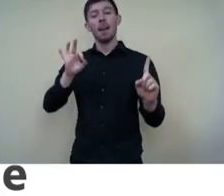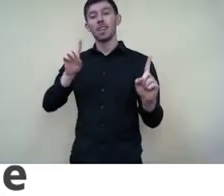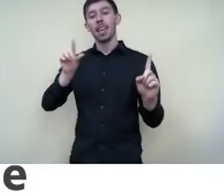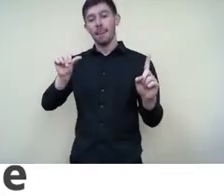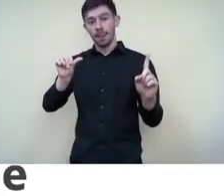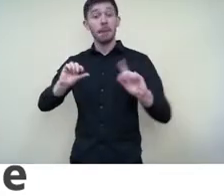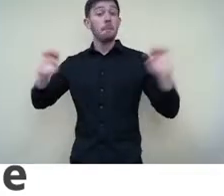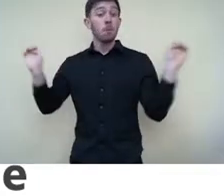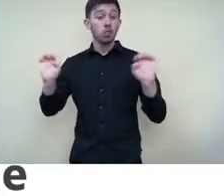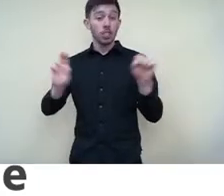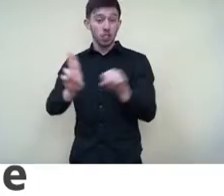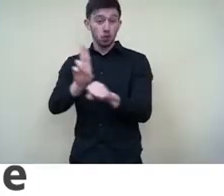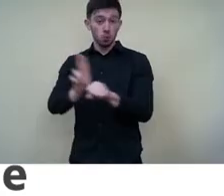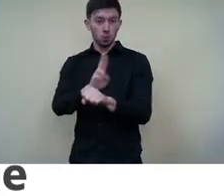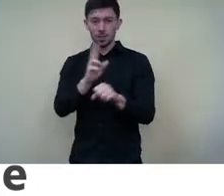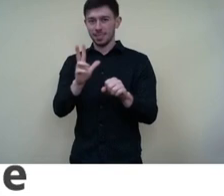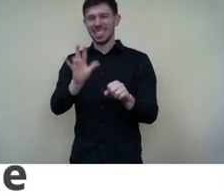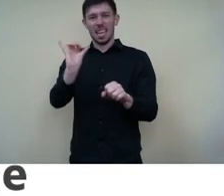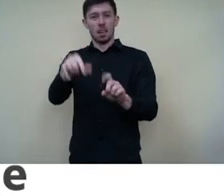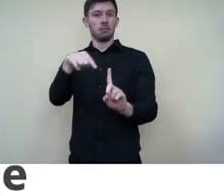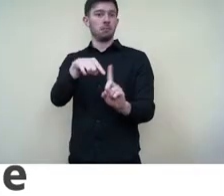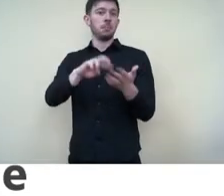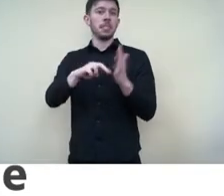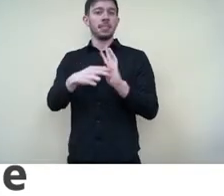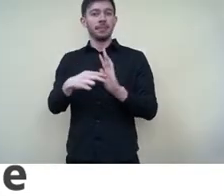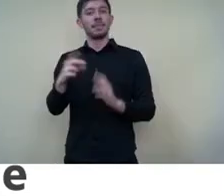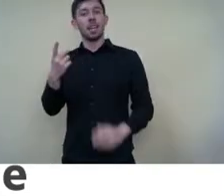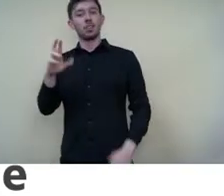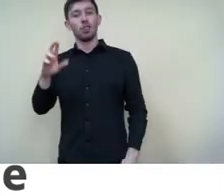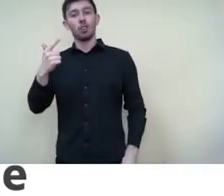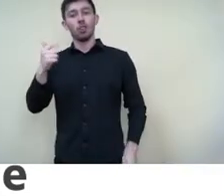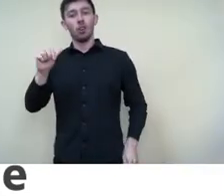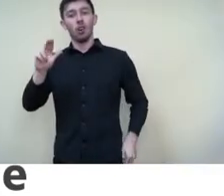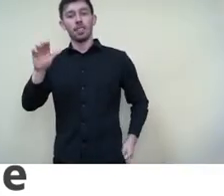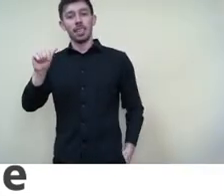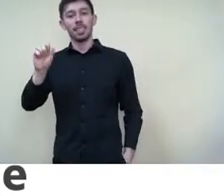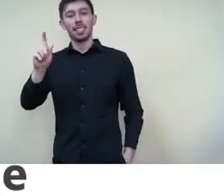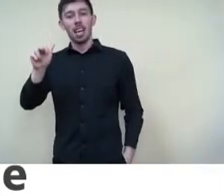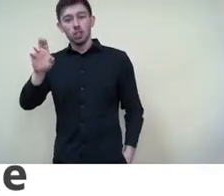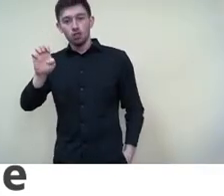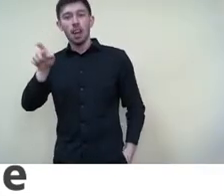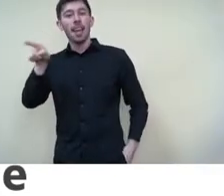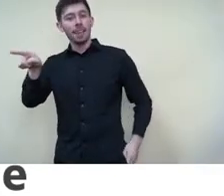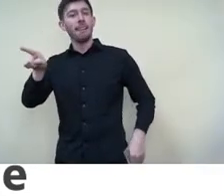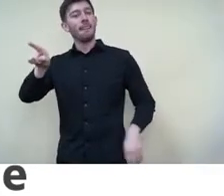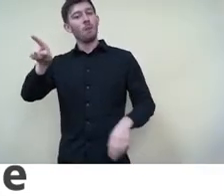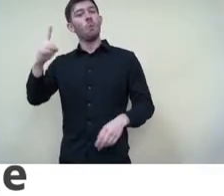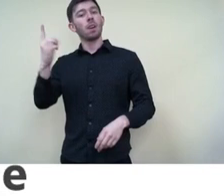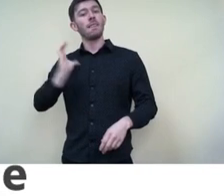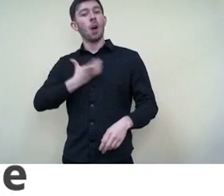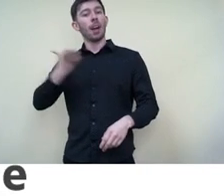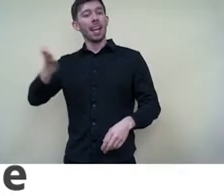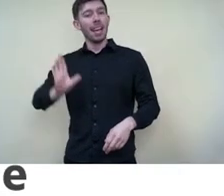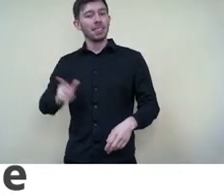emergency use, I just want to clarify this, and Dr. Garcia Sastre, who is one of our guests for one of the podcast episodes that you guys will listen